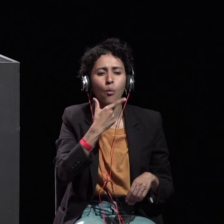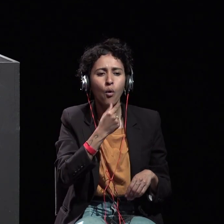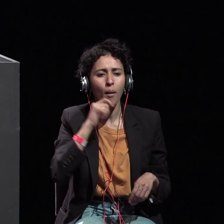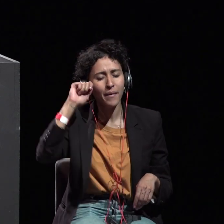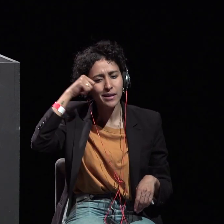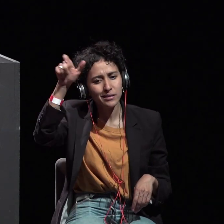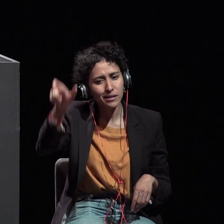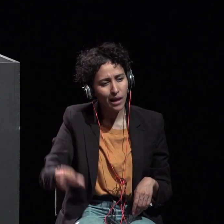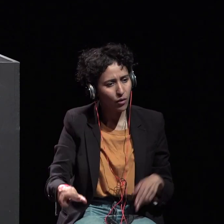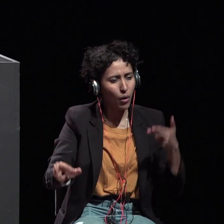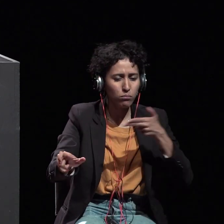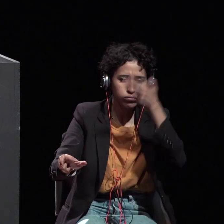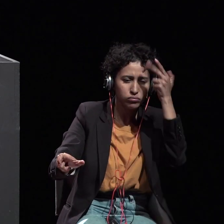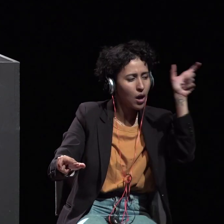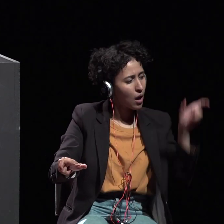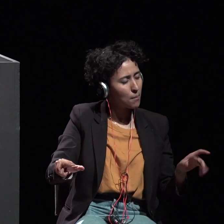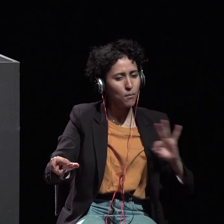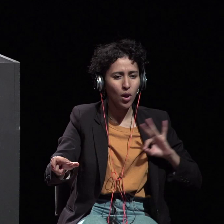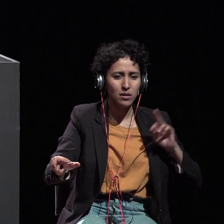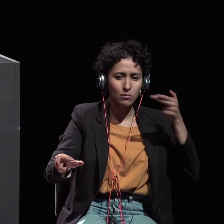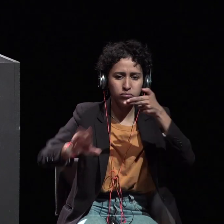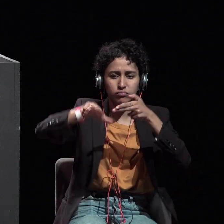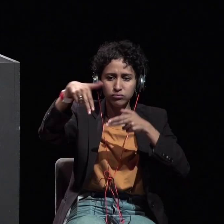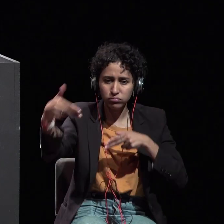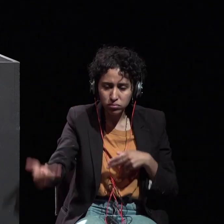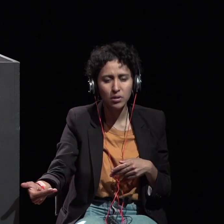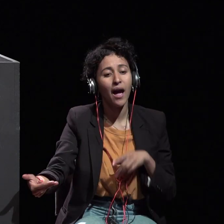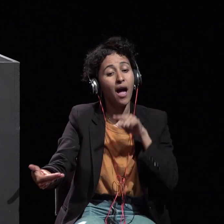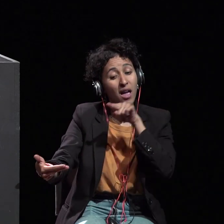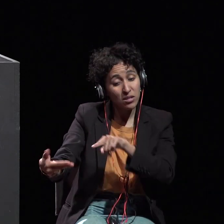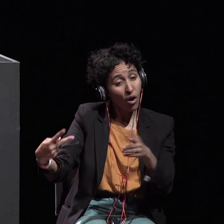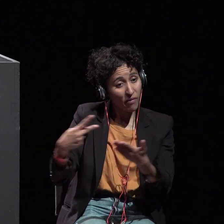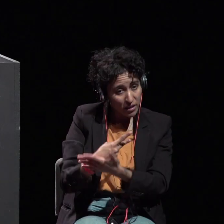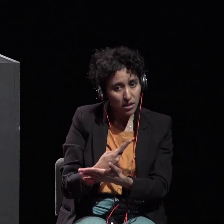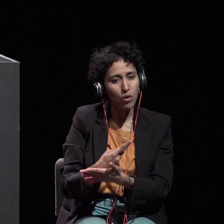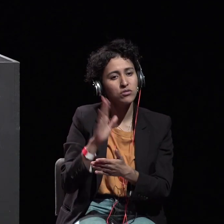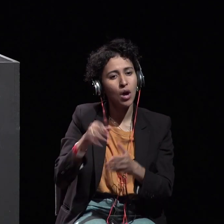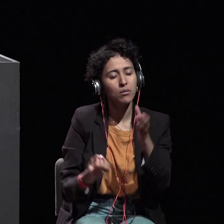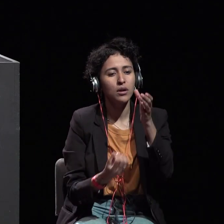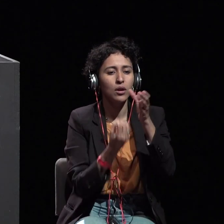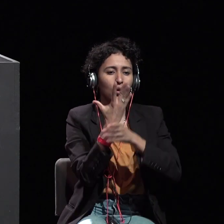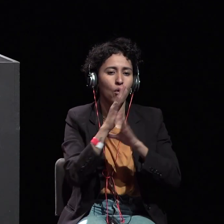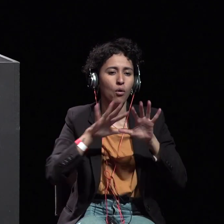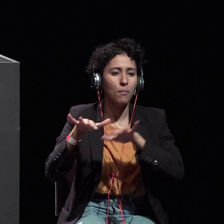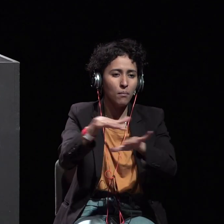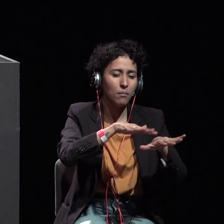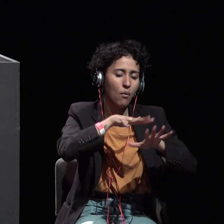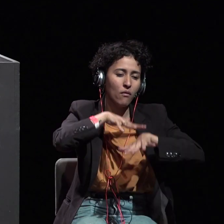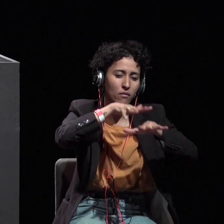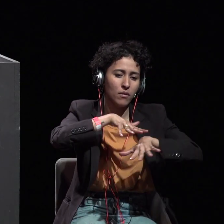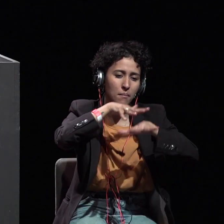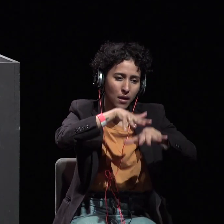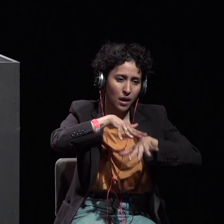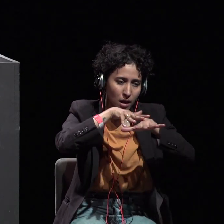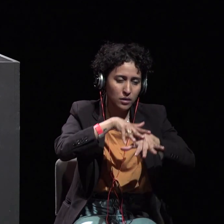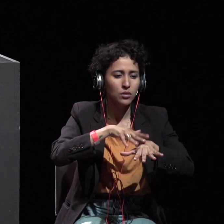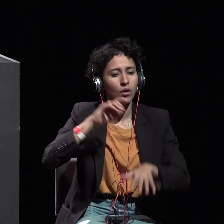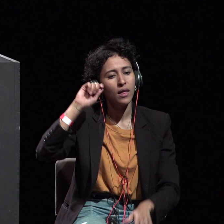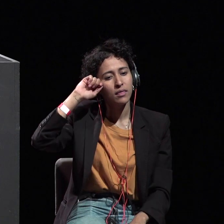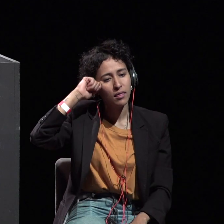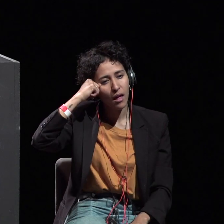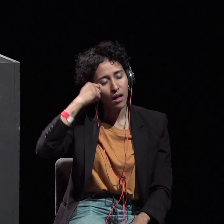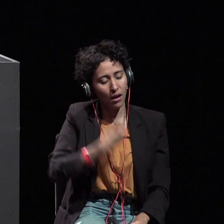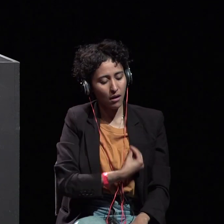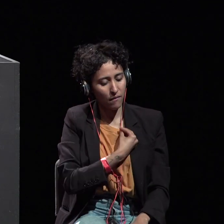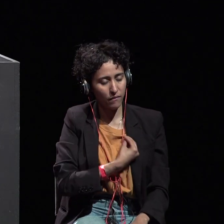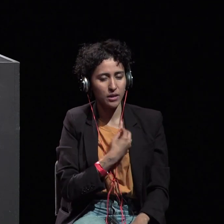to Palestinian liberation? How might solidarity look between Black peoples and Palestinians? One connection between